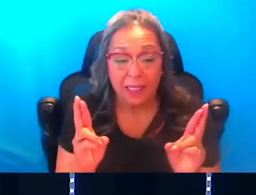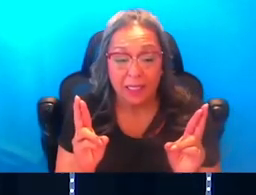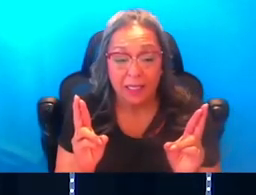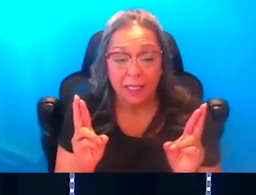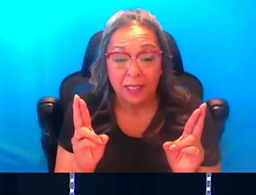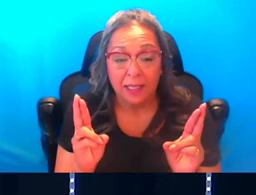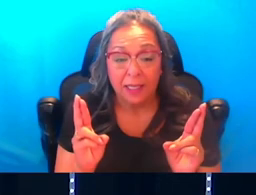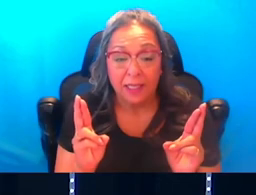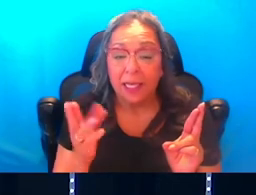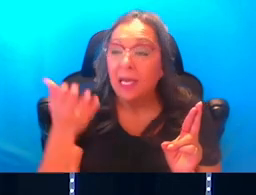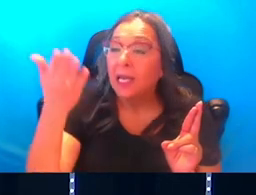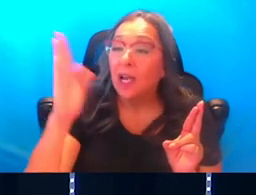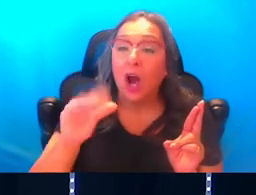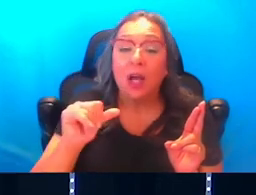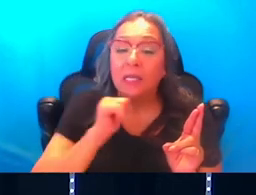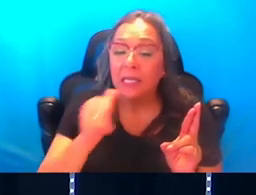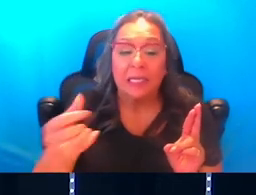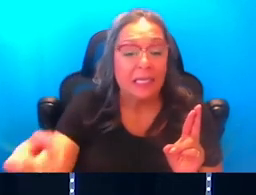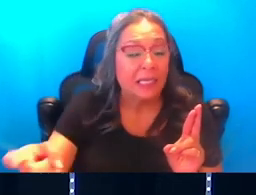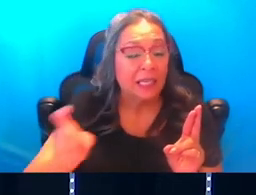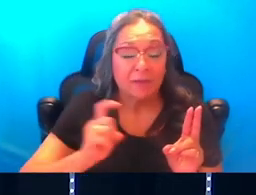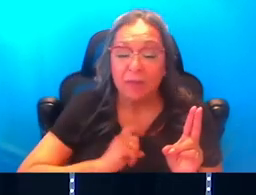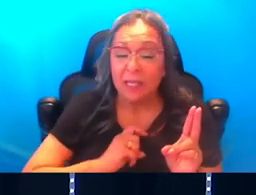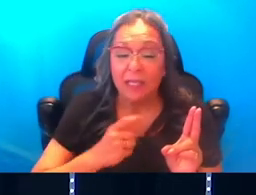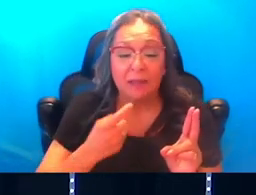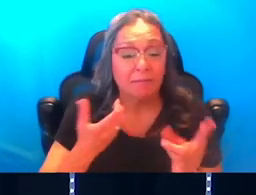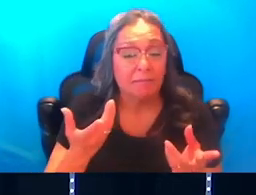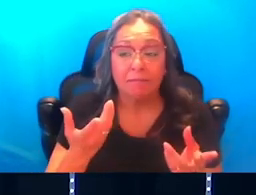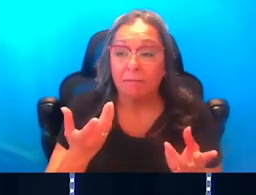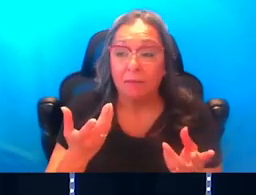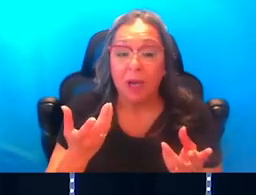And God didn't give me any of those gifts I was looking for that night.